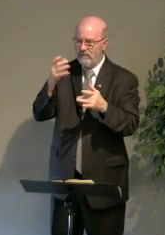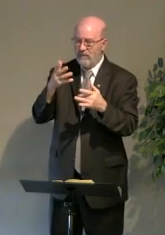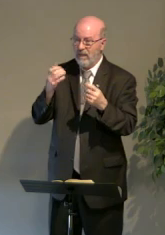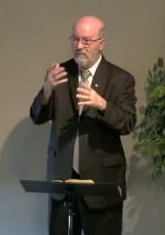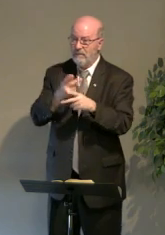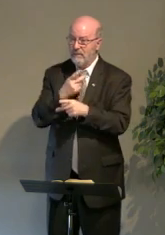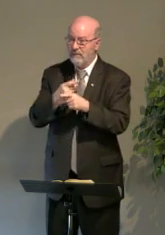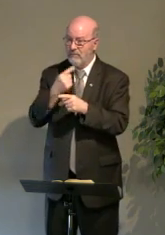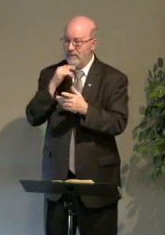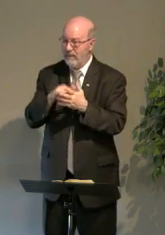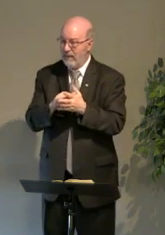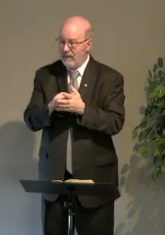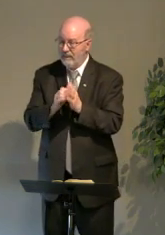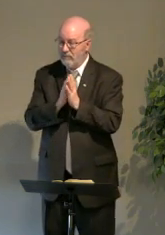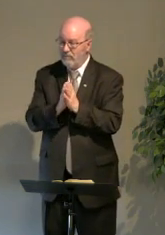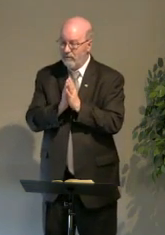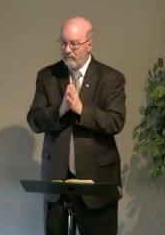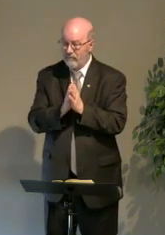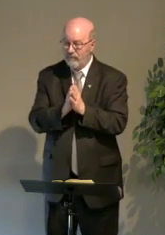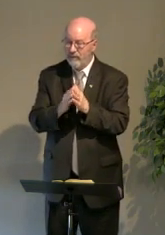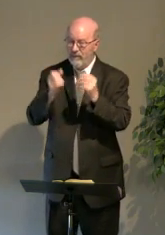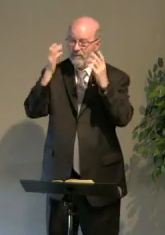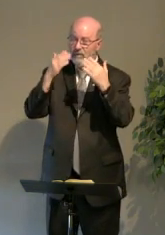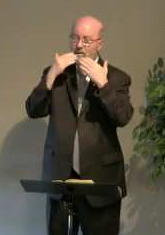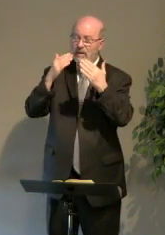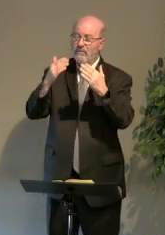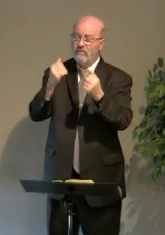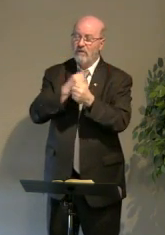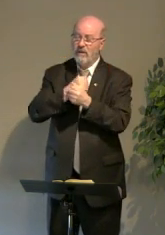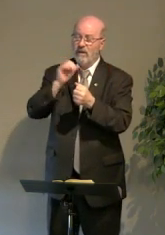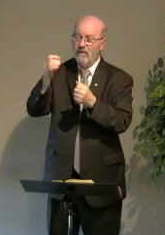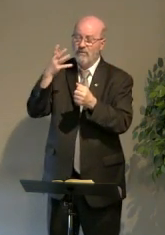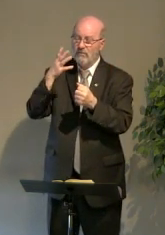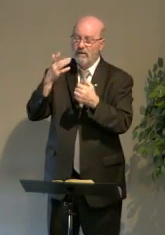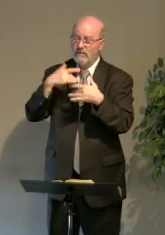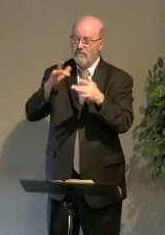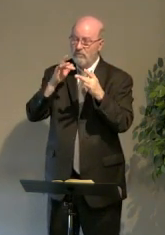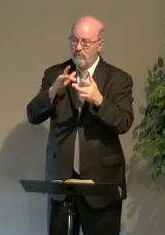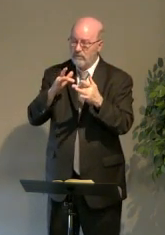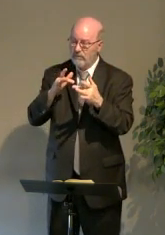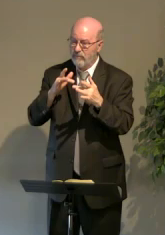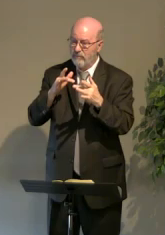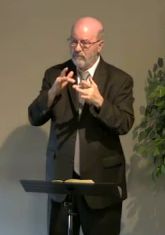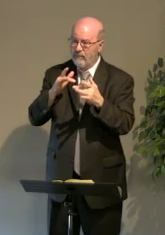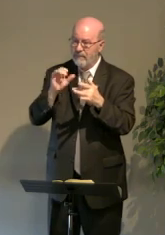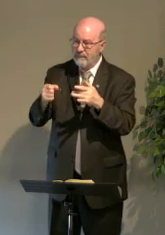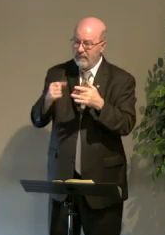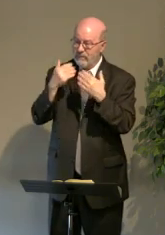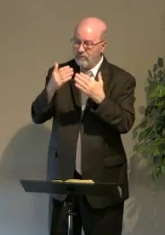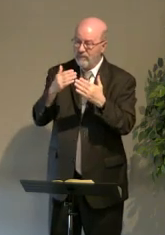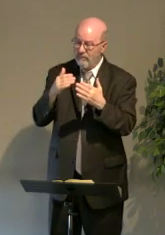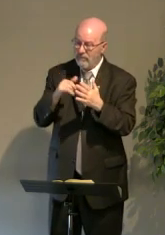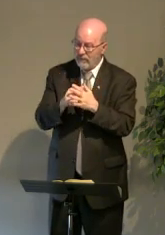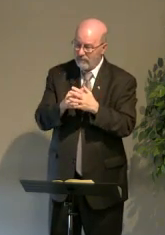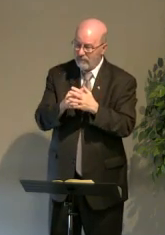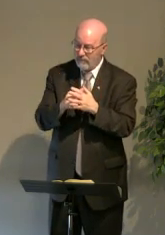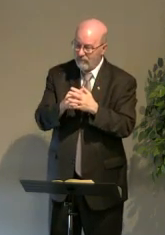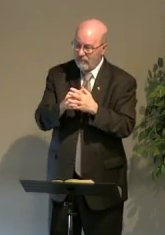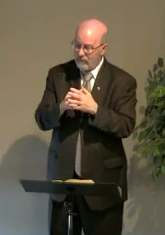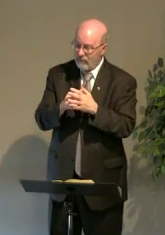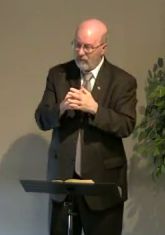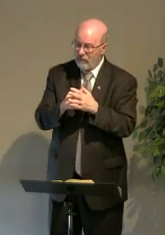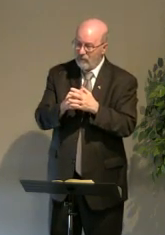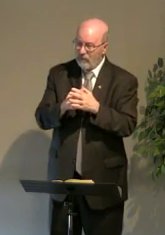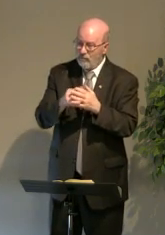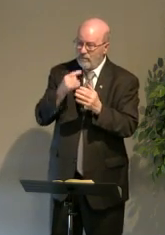How many times have you said that in your prayer? Heavenly Father, we're thankful for your love and grace and for your mercy. Yes, we are thankful. But do we ever just